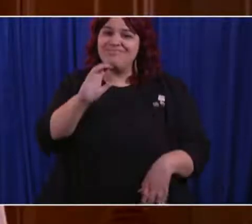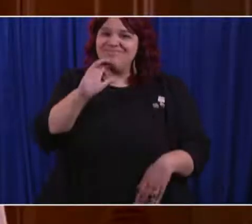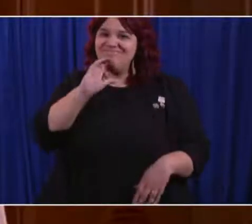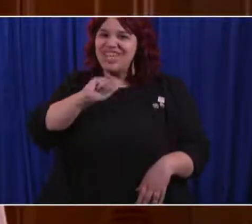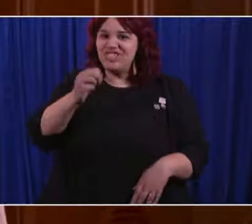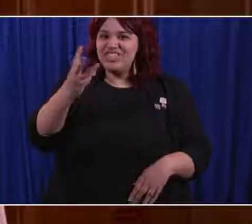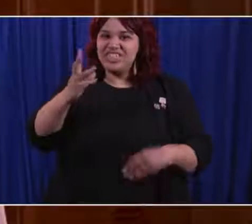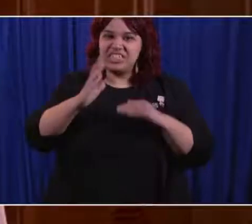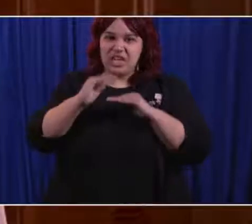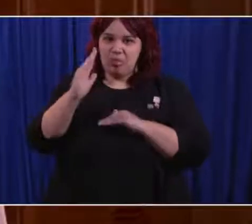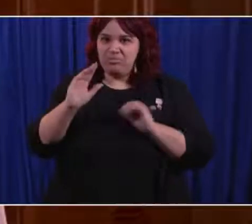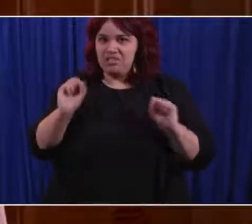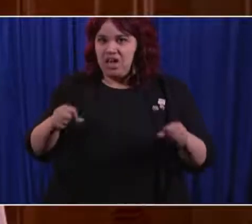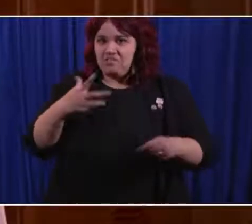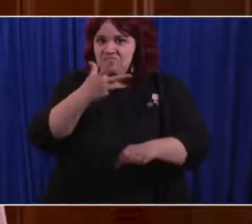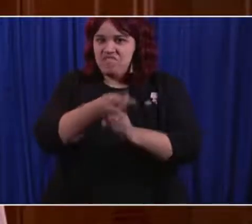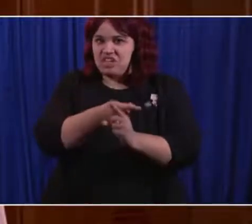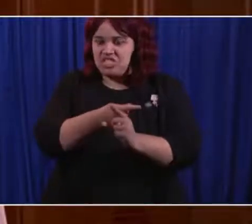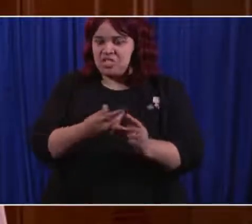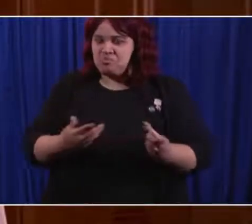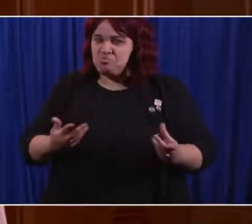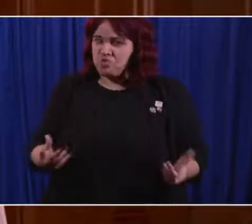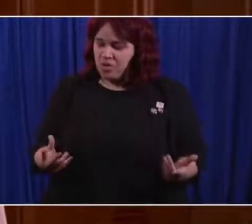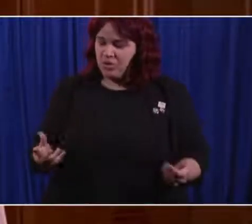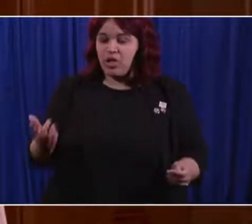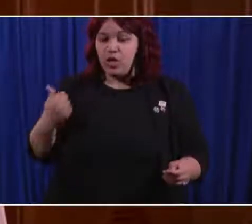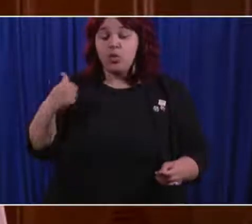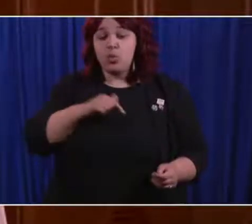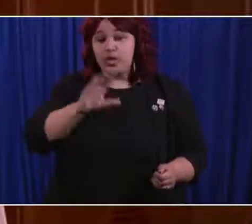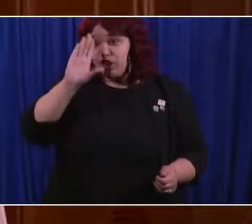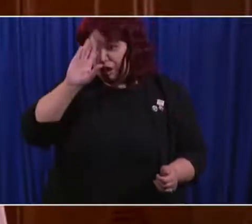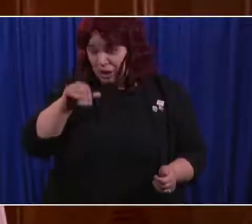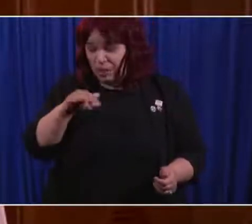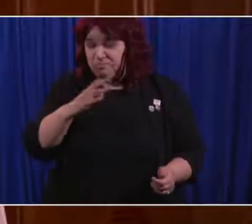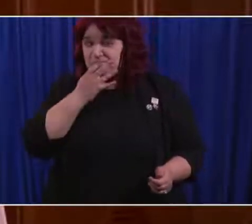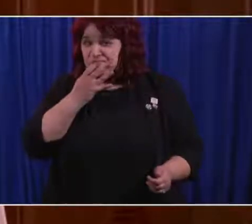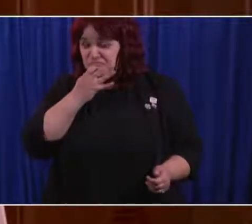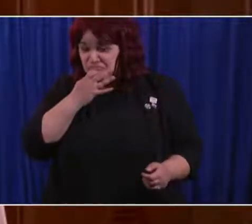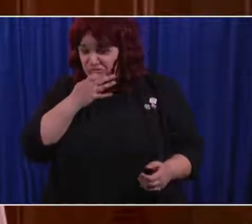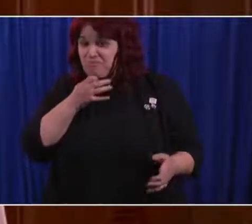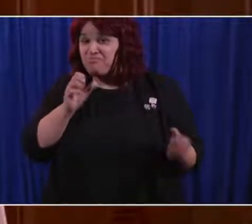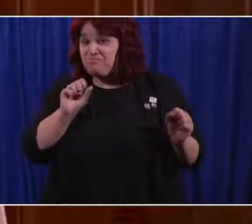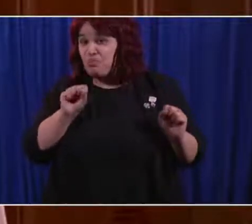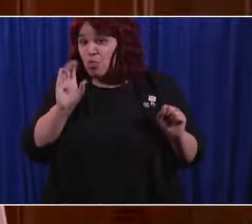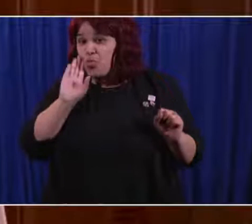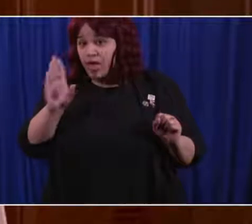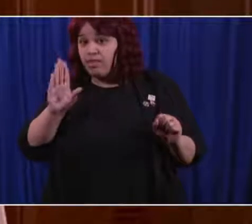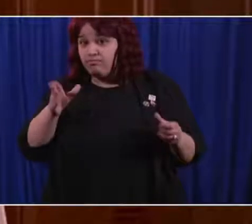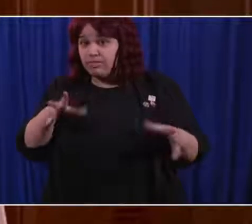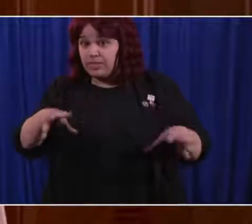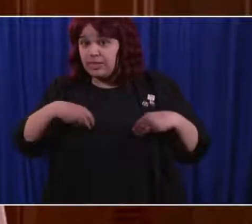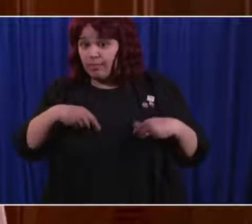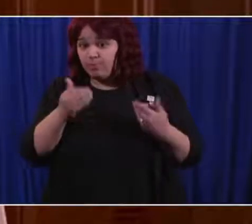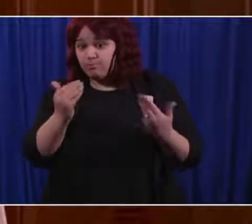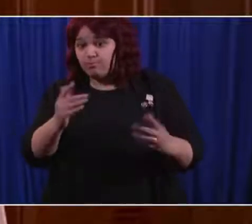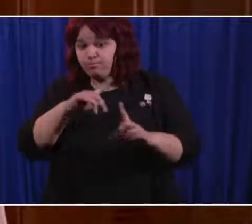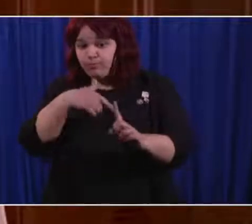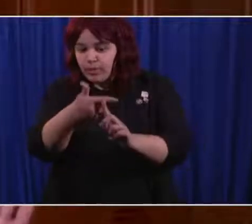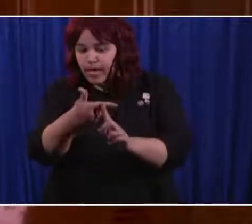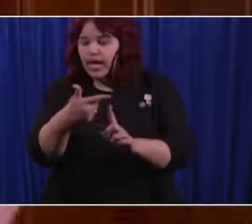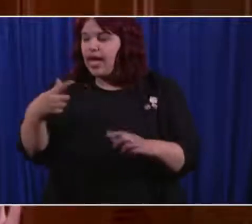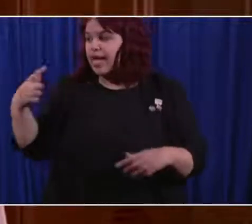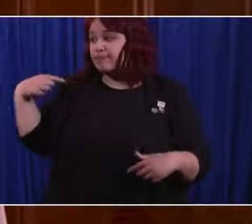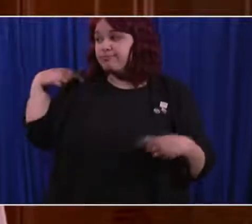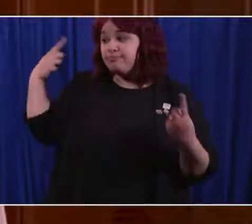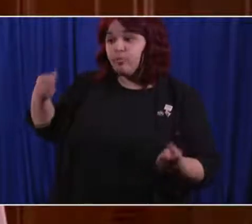and knowing that we have already had open for the most vulnerable people for some period of time, I think